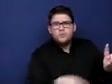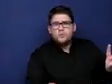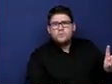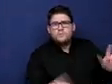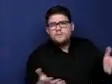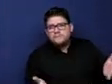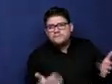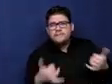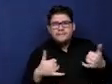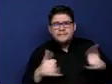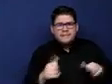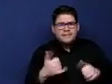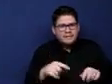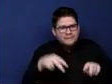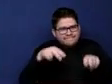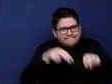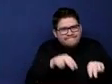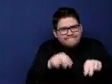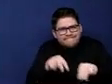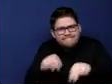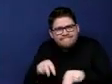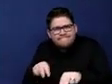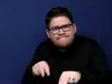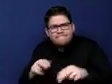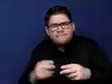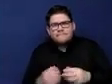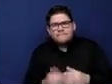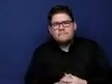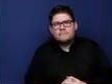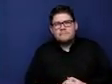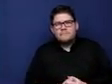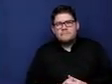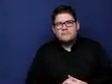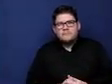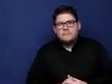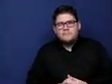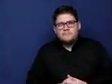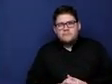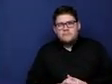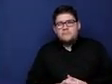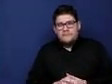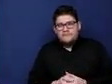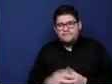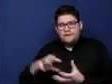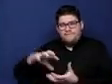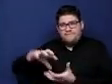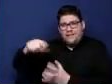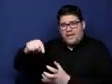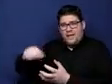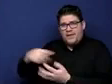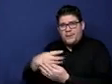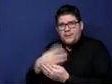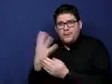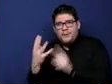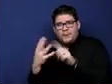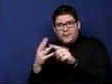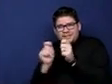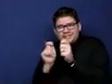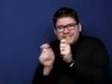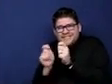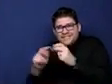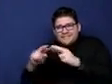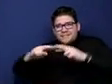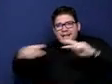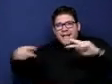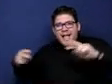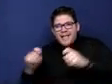of the variants that we're worried about, but they are ones that we want to look at. There are many different, the same mutation is in many different variants of the